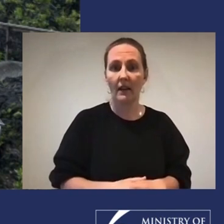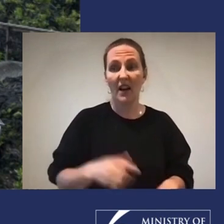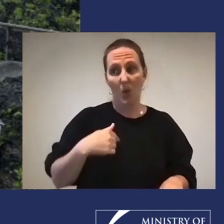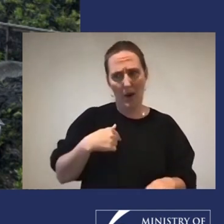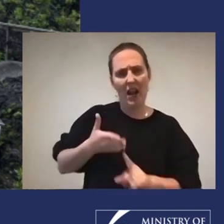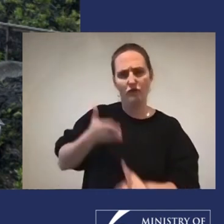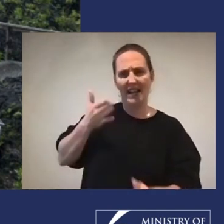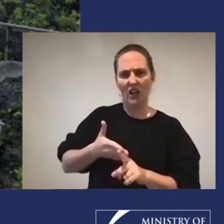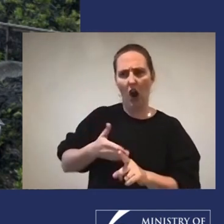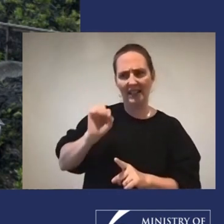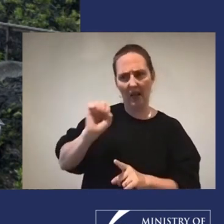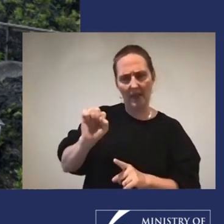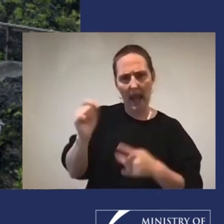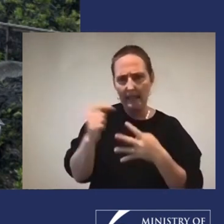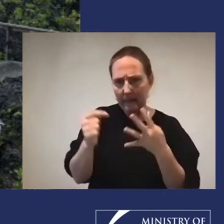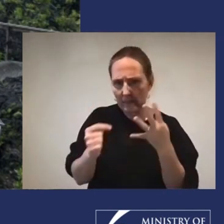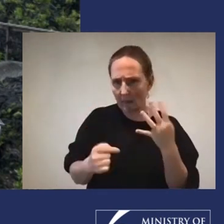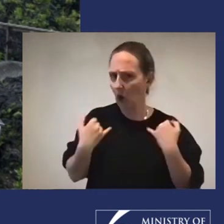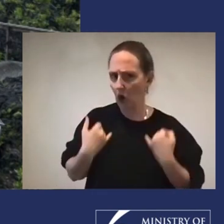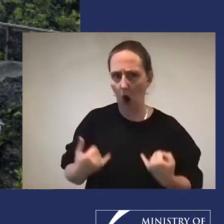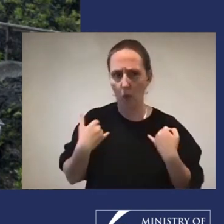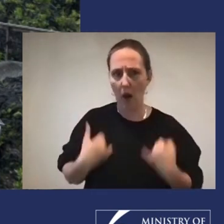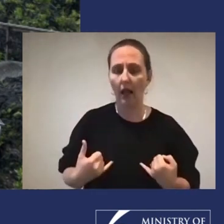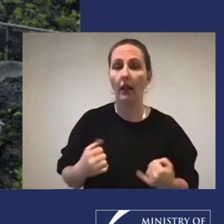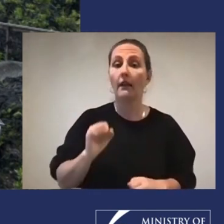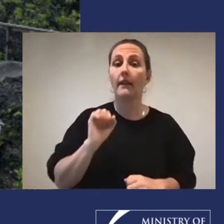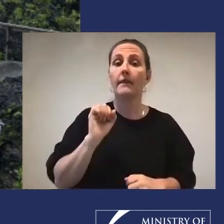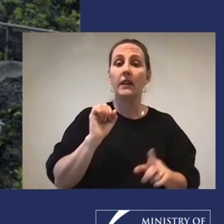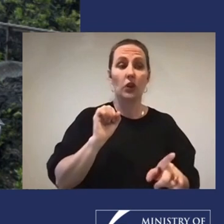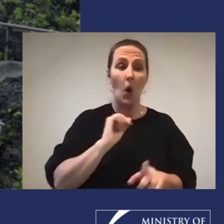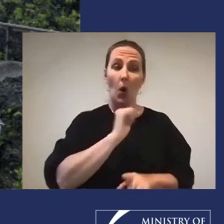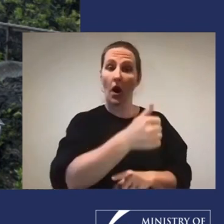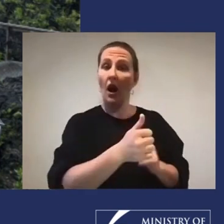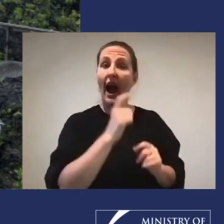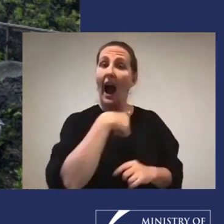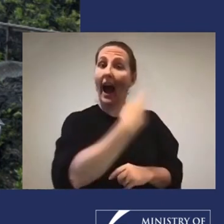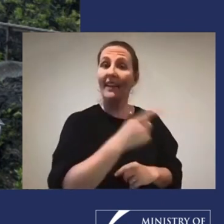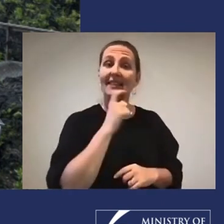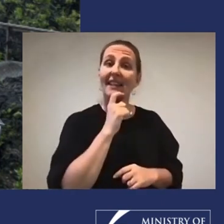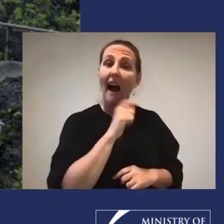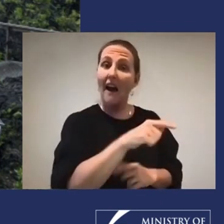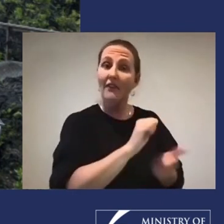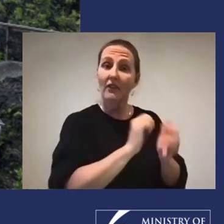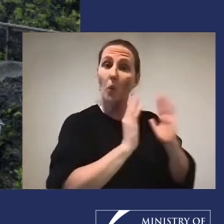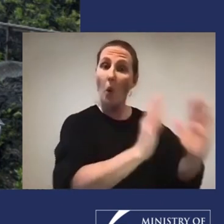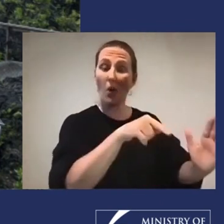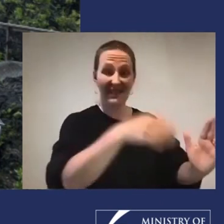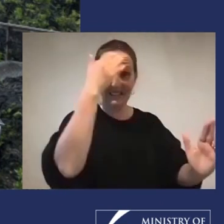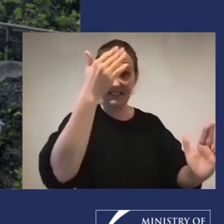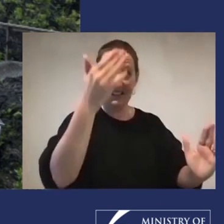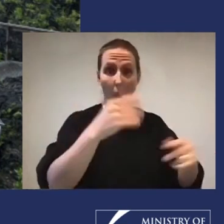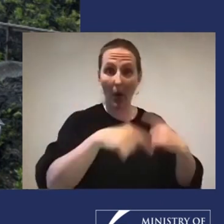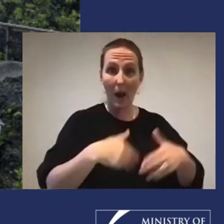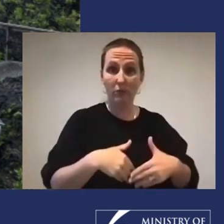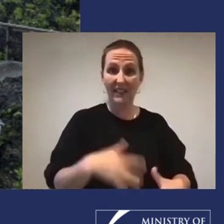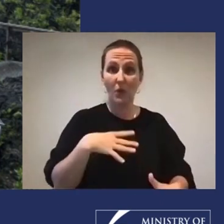And so if your colleagues who are not familiar and with respiratory clinicians who are not familiar with looking after pregnant women with